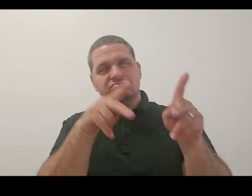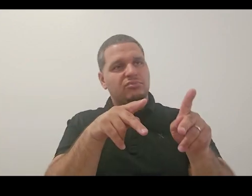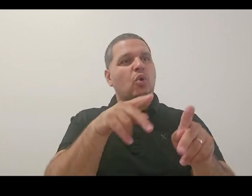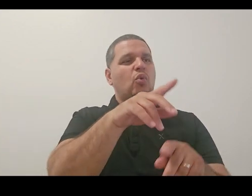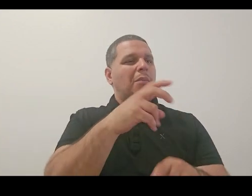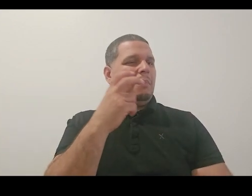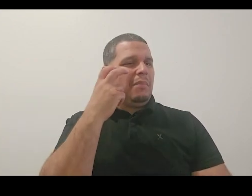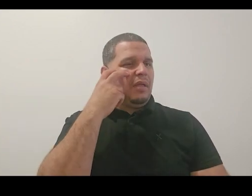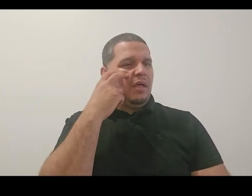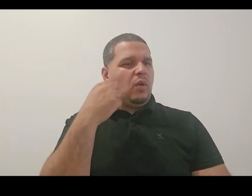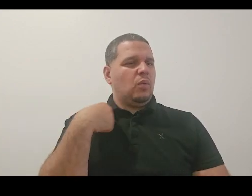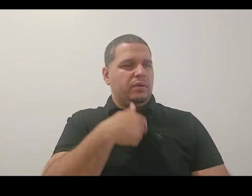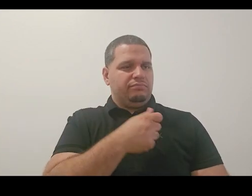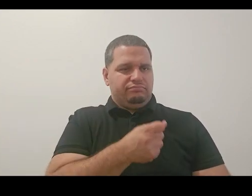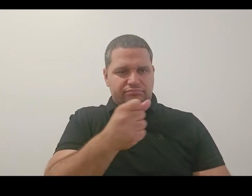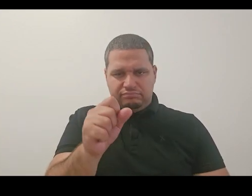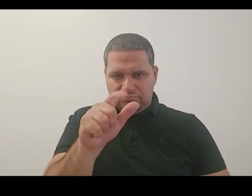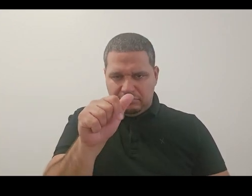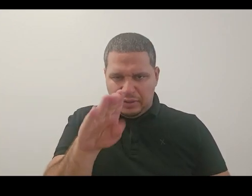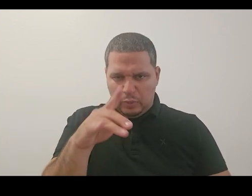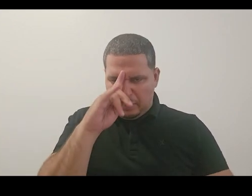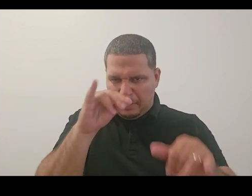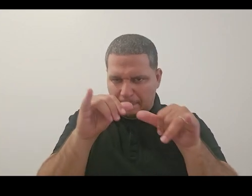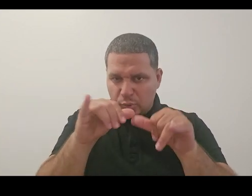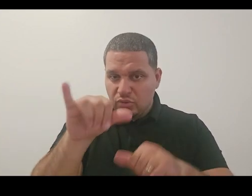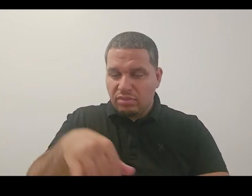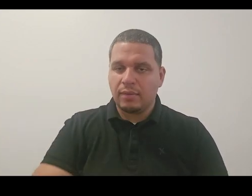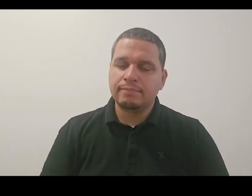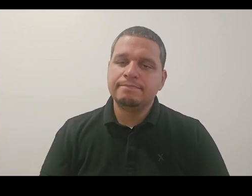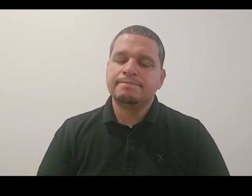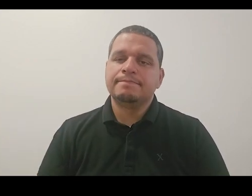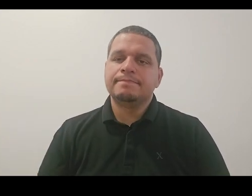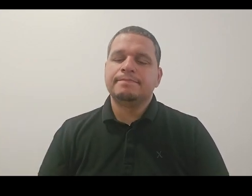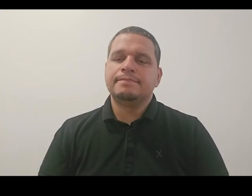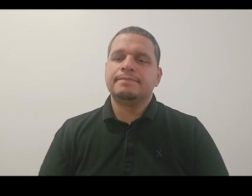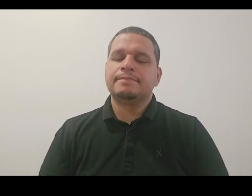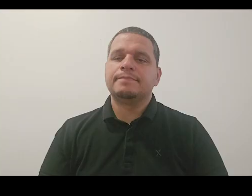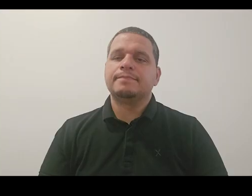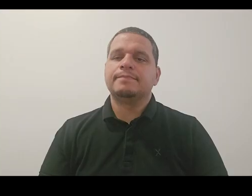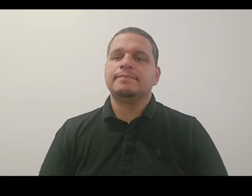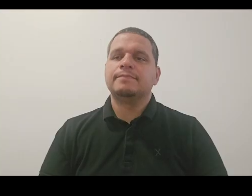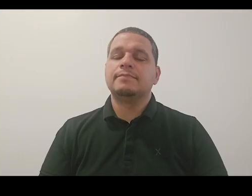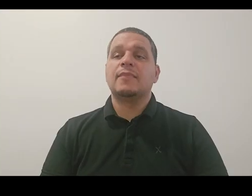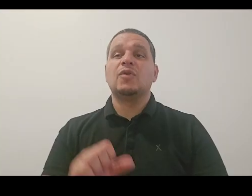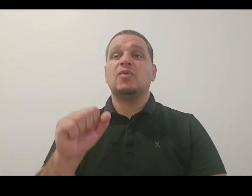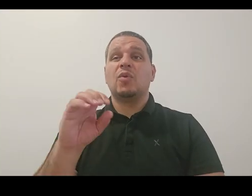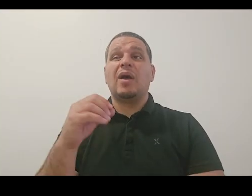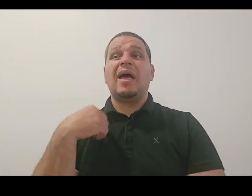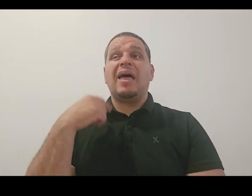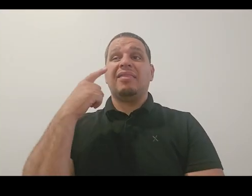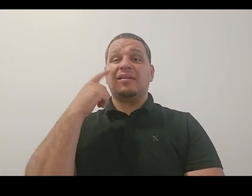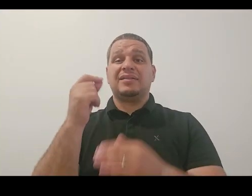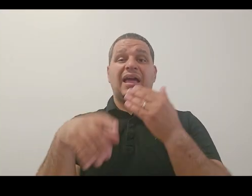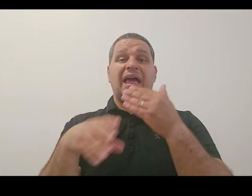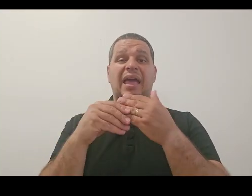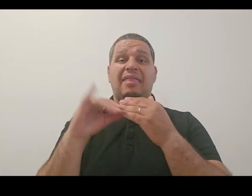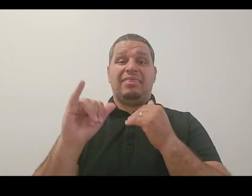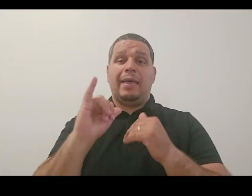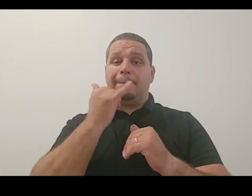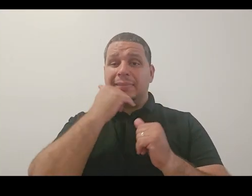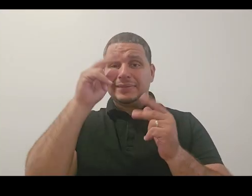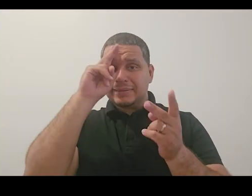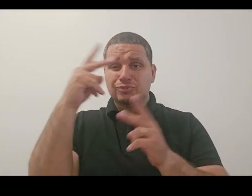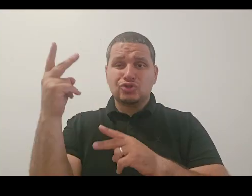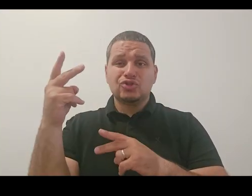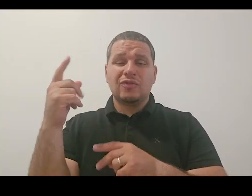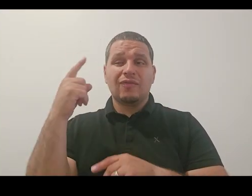you in the laboratory and we can measure that. Um, and so I think just to add on top of that,